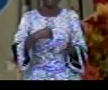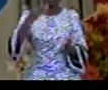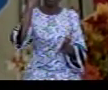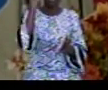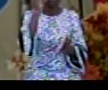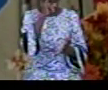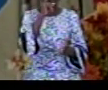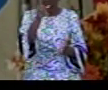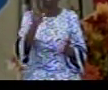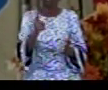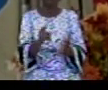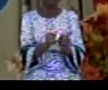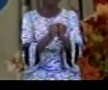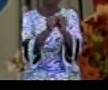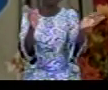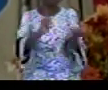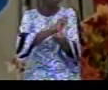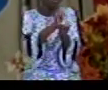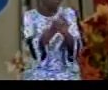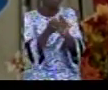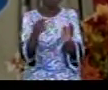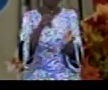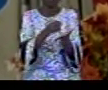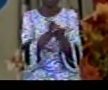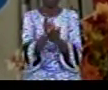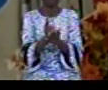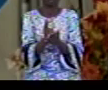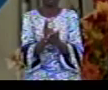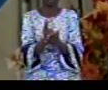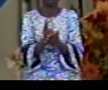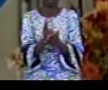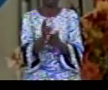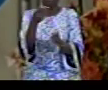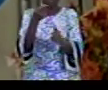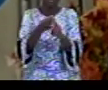the world and mind of our great and mighty God.